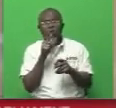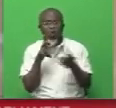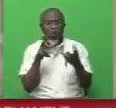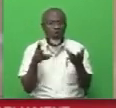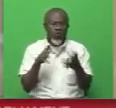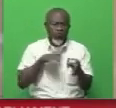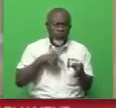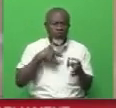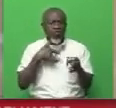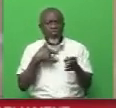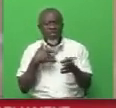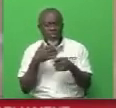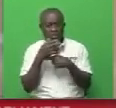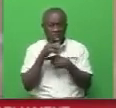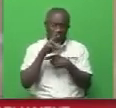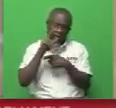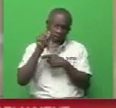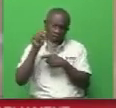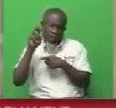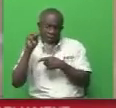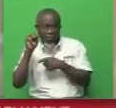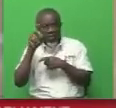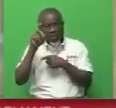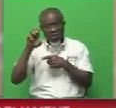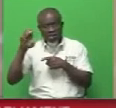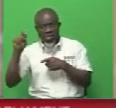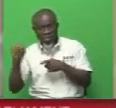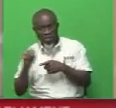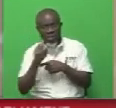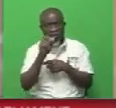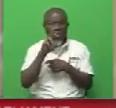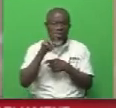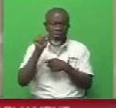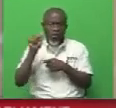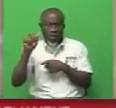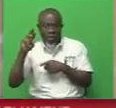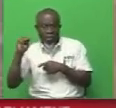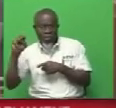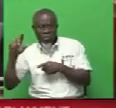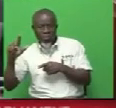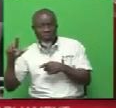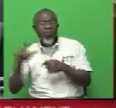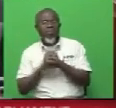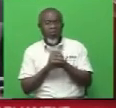the Ramdeans, the Ramlogans, and the Rambrands. And I want to say, Minister Imbert, have yourself a Merry Christmas. Thank you.